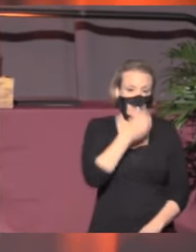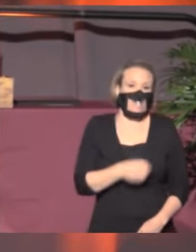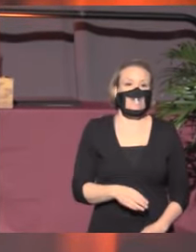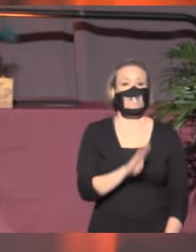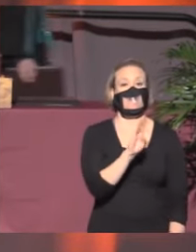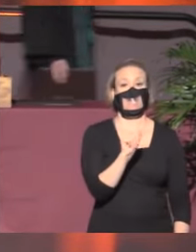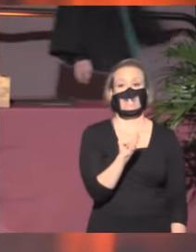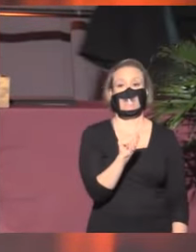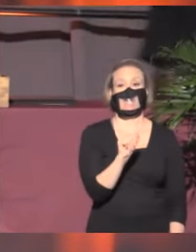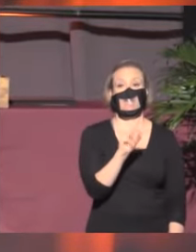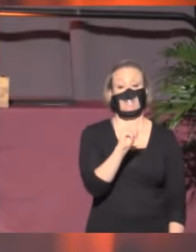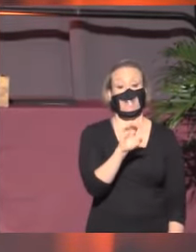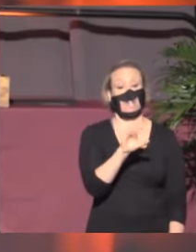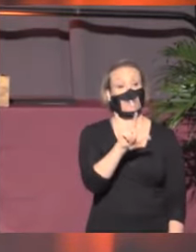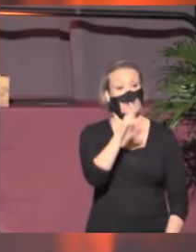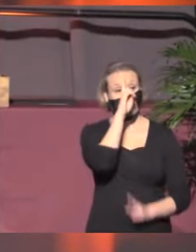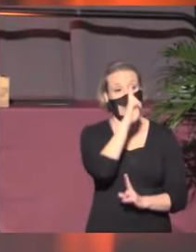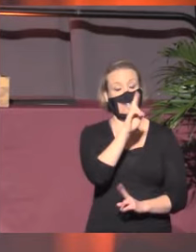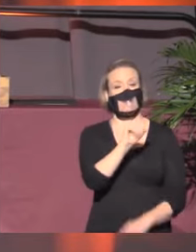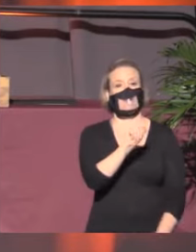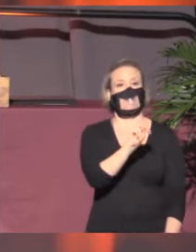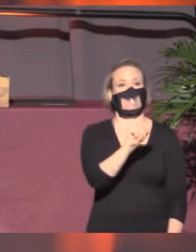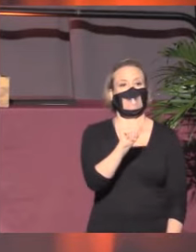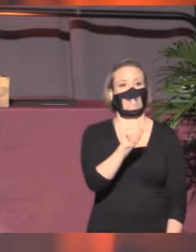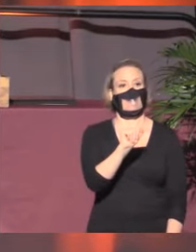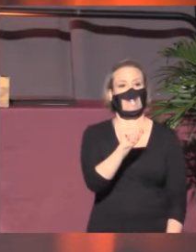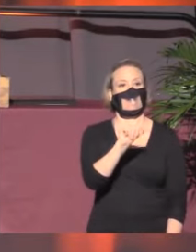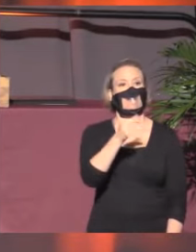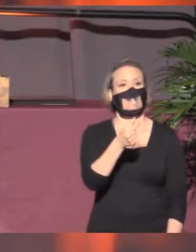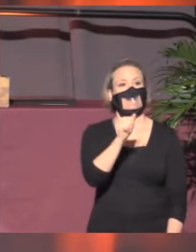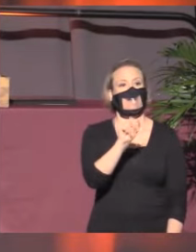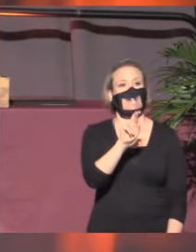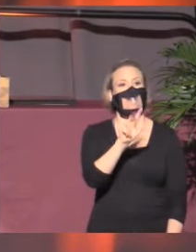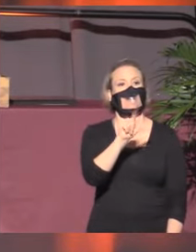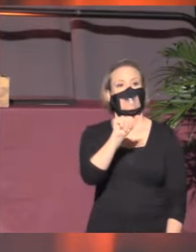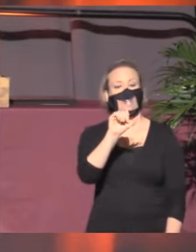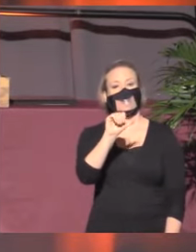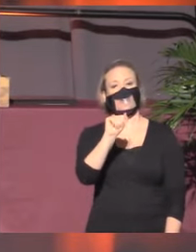Bachelor of Arts, magna cum laude, Ana Alvarado Galarza.